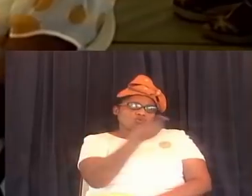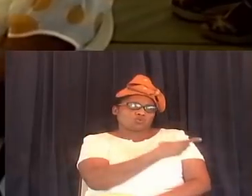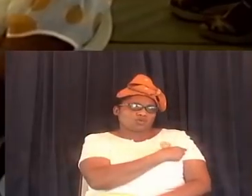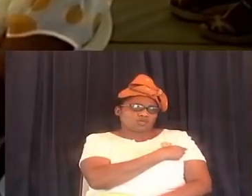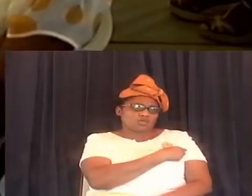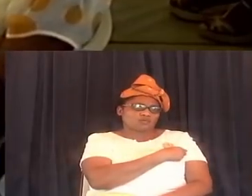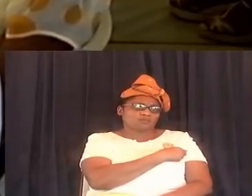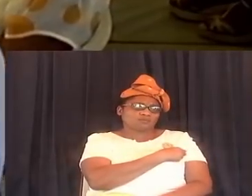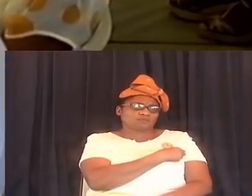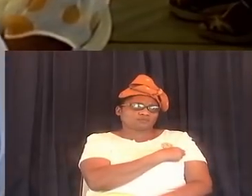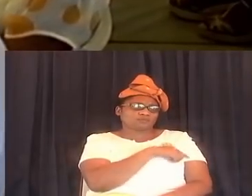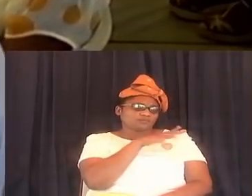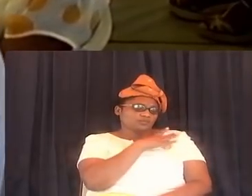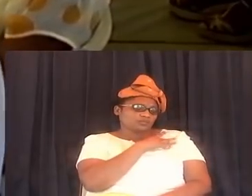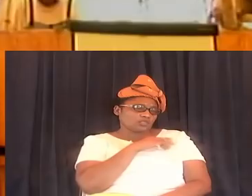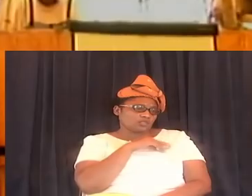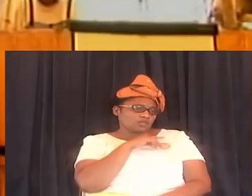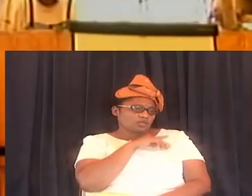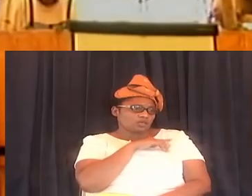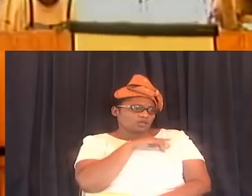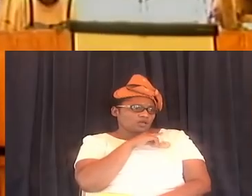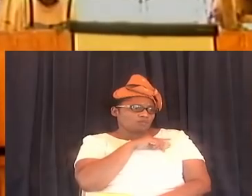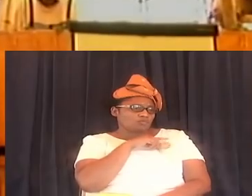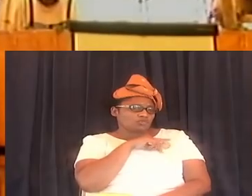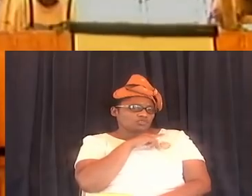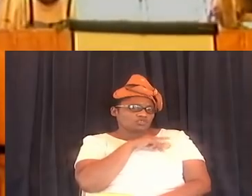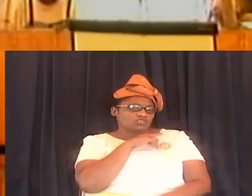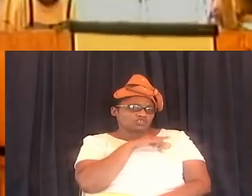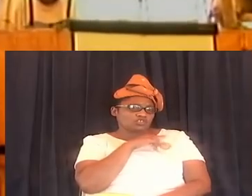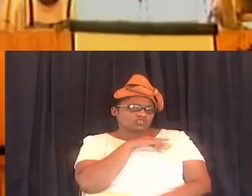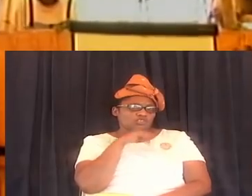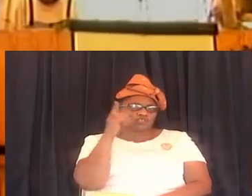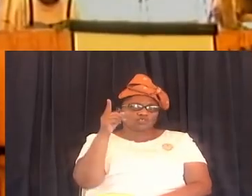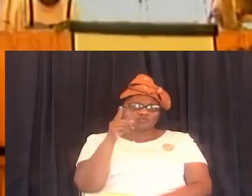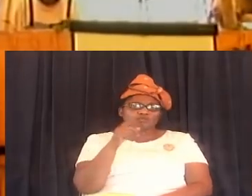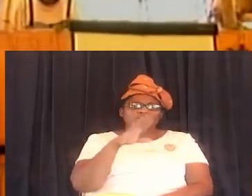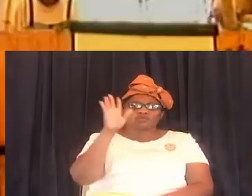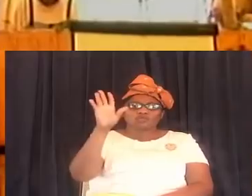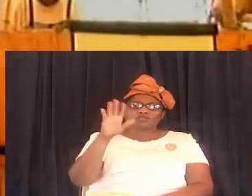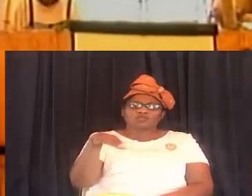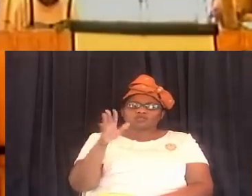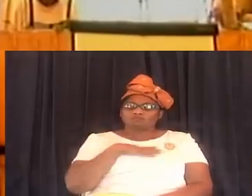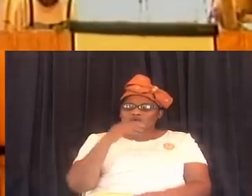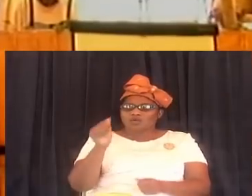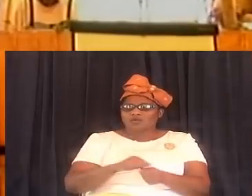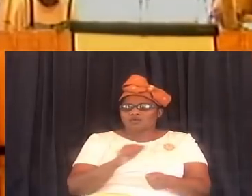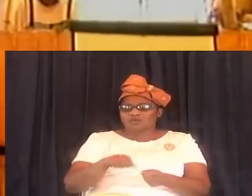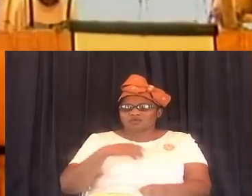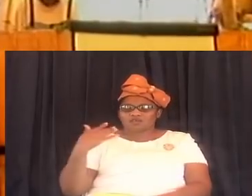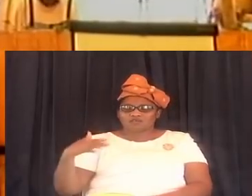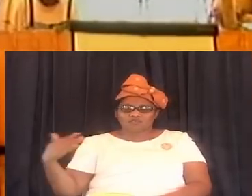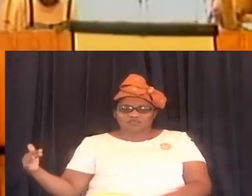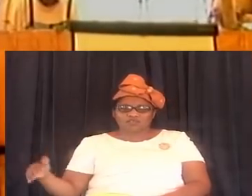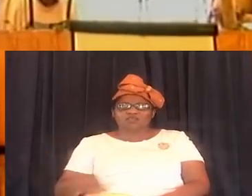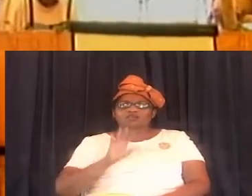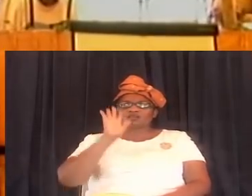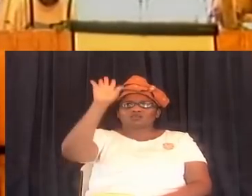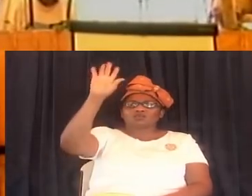for everything that you have done. You're my everything. You're my